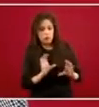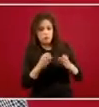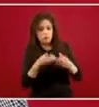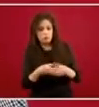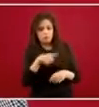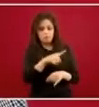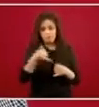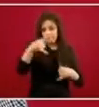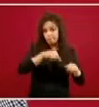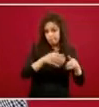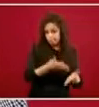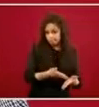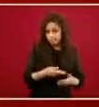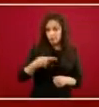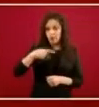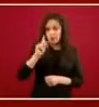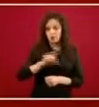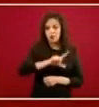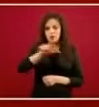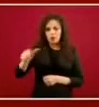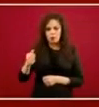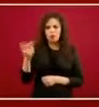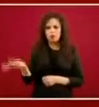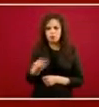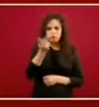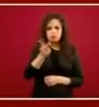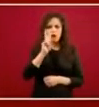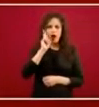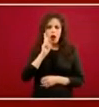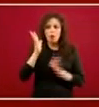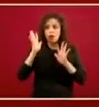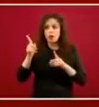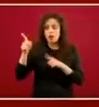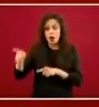uh, but there is an important number of private and public hospitals that are